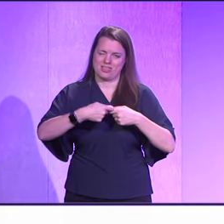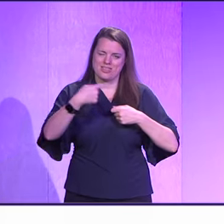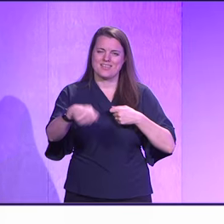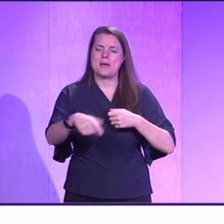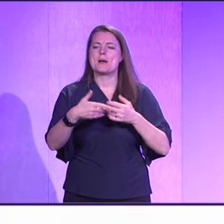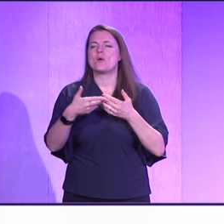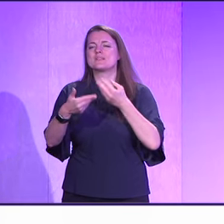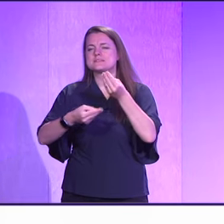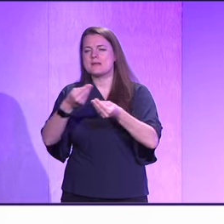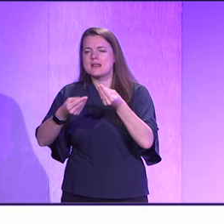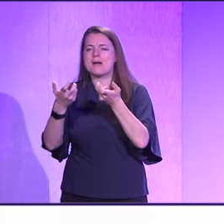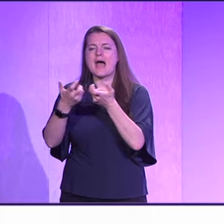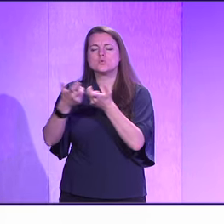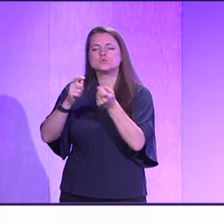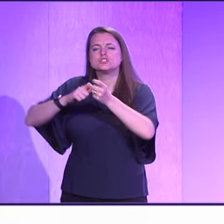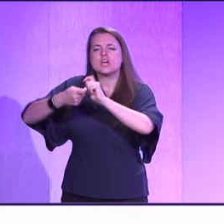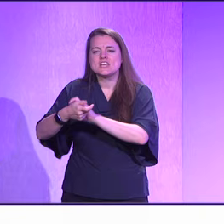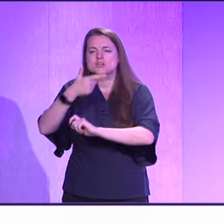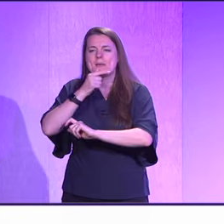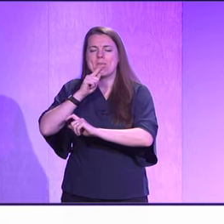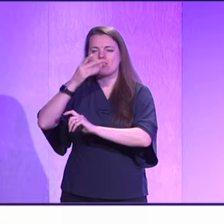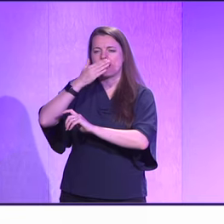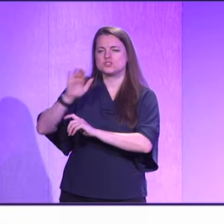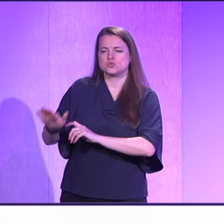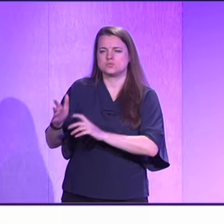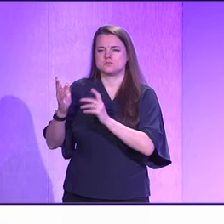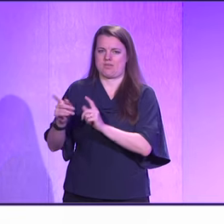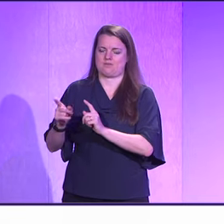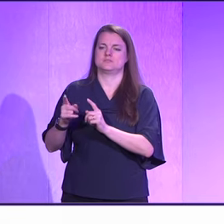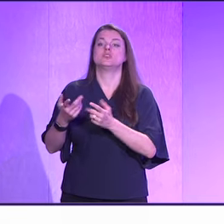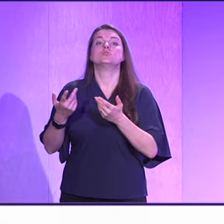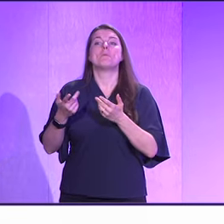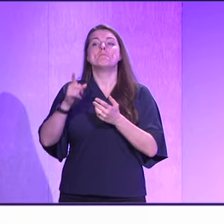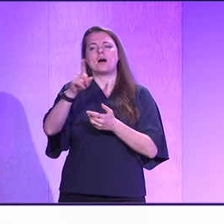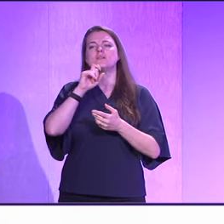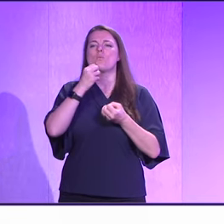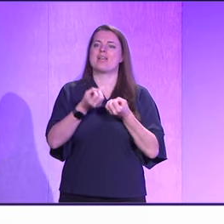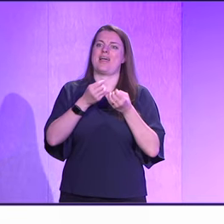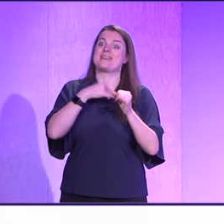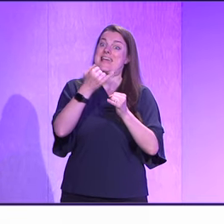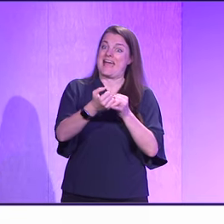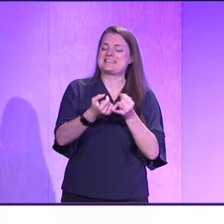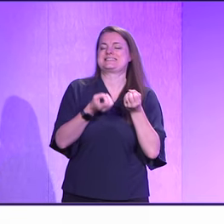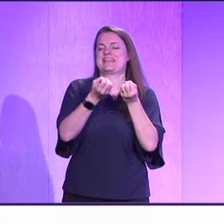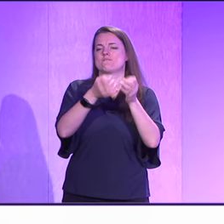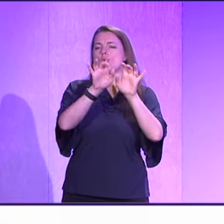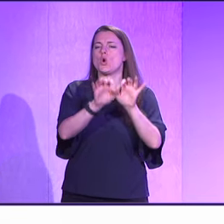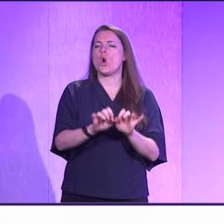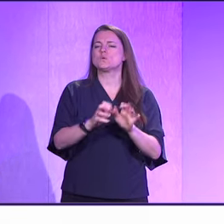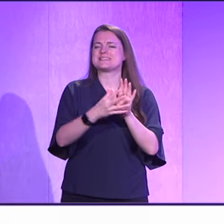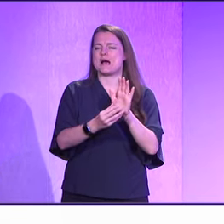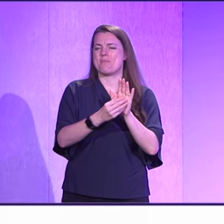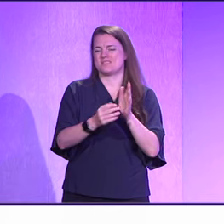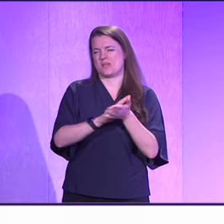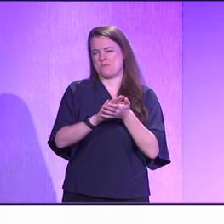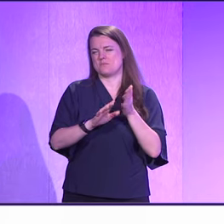this talk. I'm going to talk more about changing people. However, what I will do is give the code examples after the talk. I'll publish